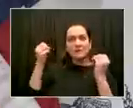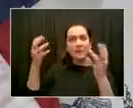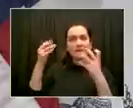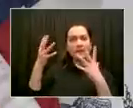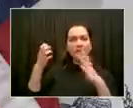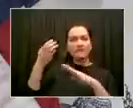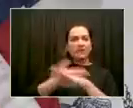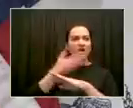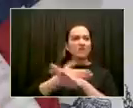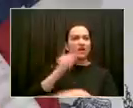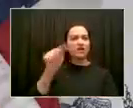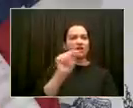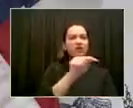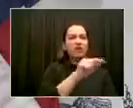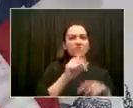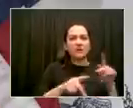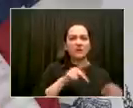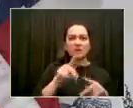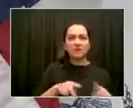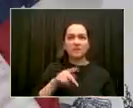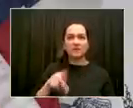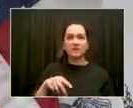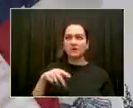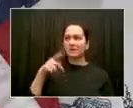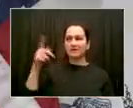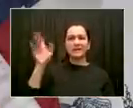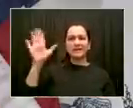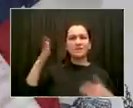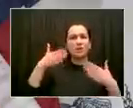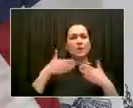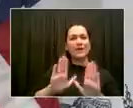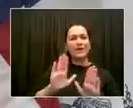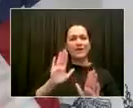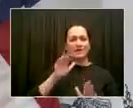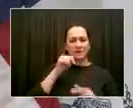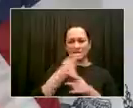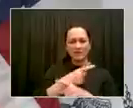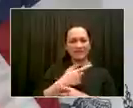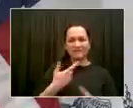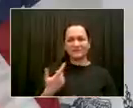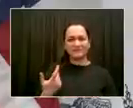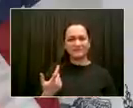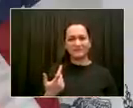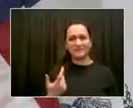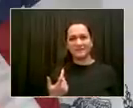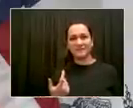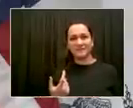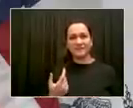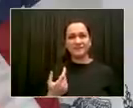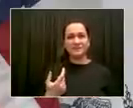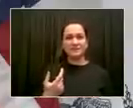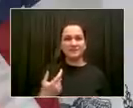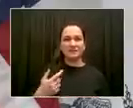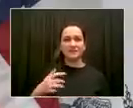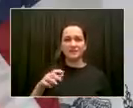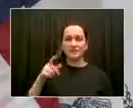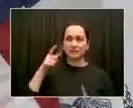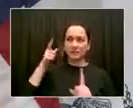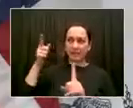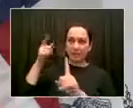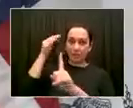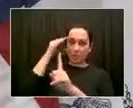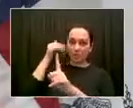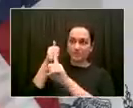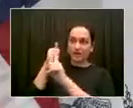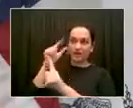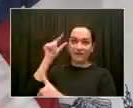The whole concept of using power in that fashion rather than trying to solve problems. This has been my concern